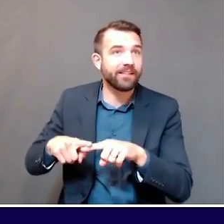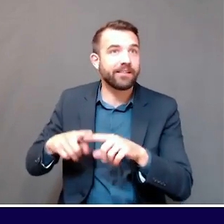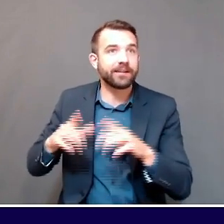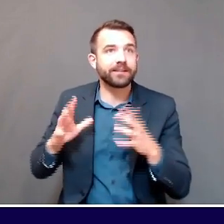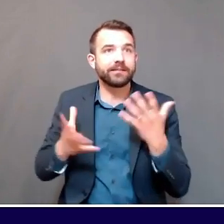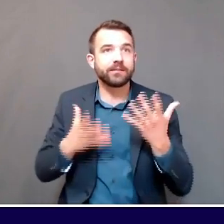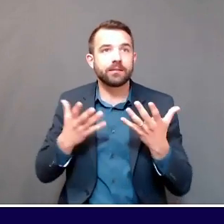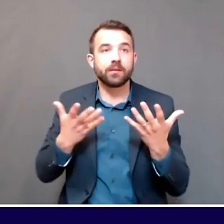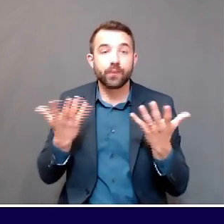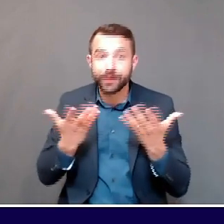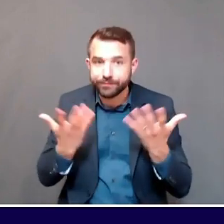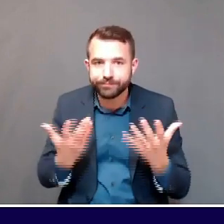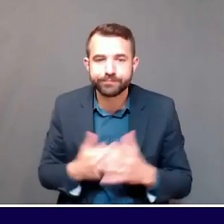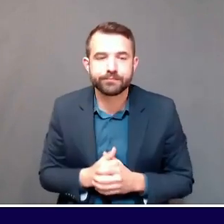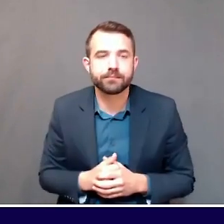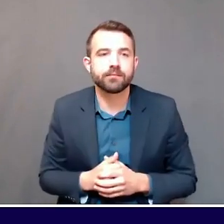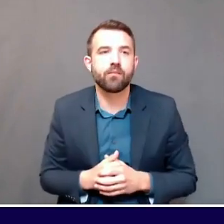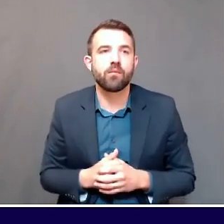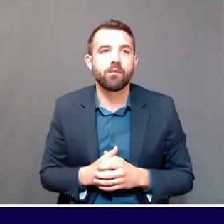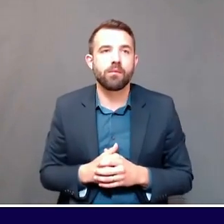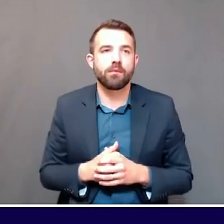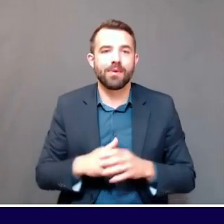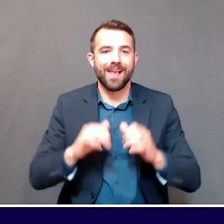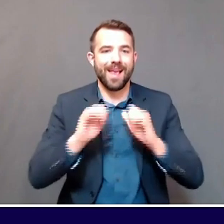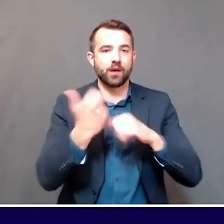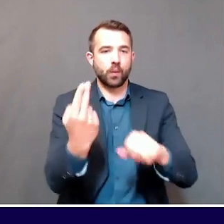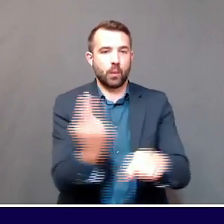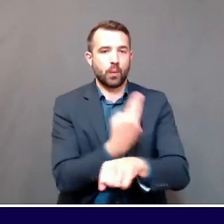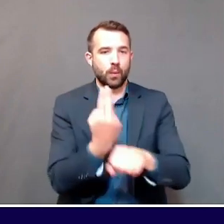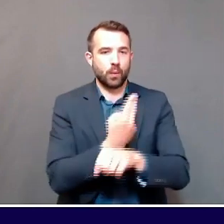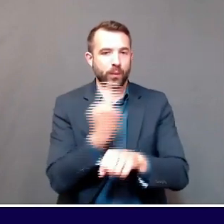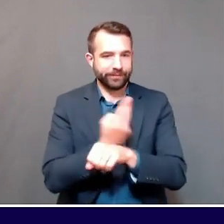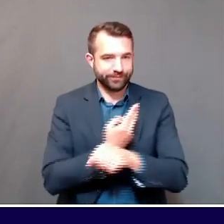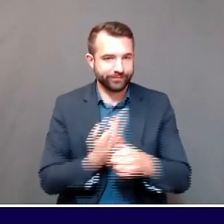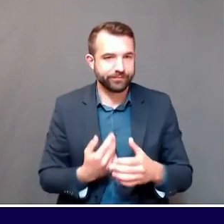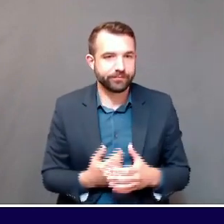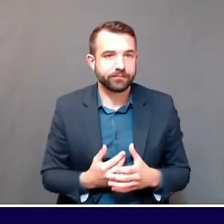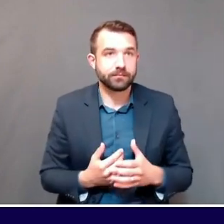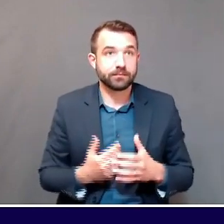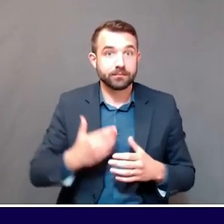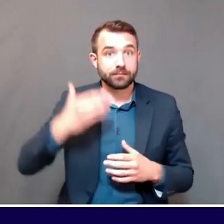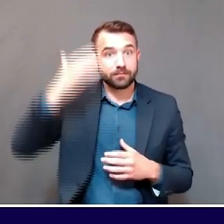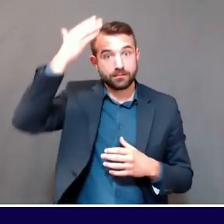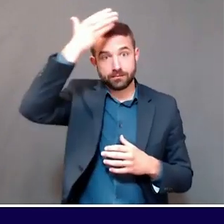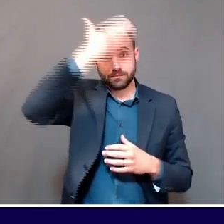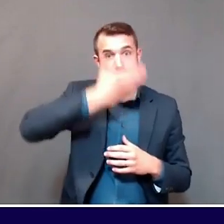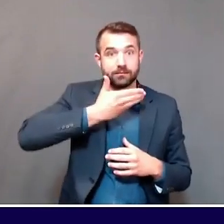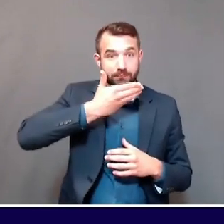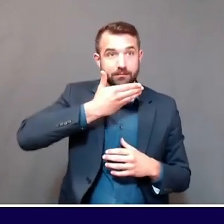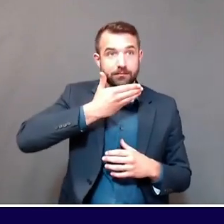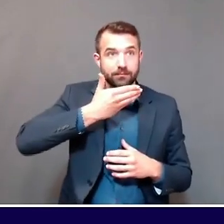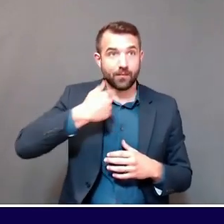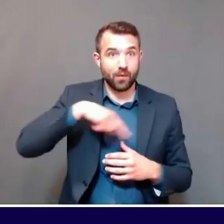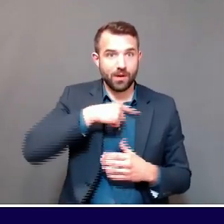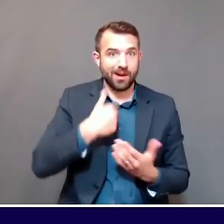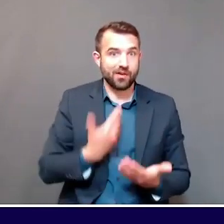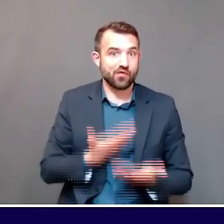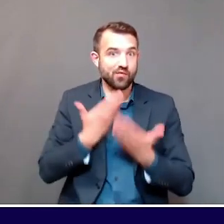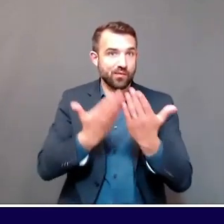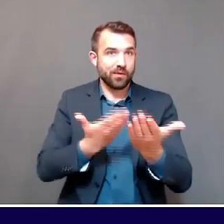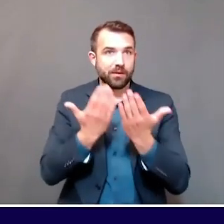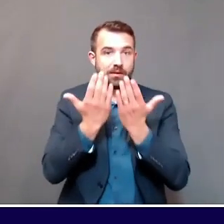adherence to best use practices. So with the face shield, we recommend that it go pretty much all the way back almost toward your